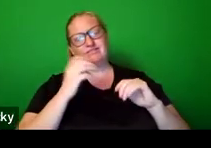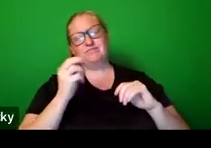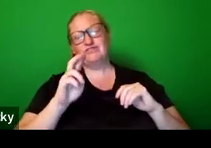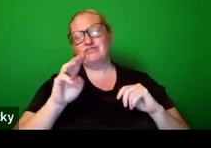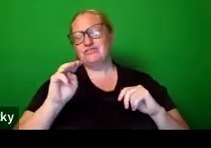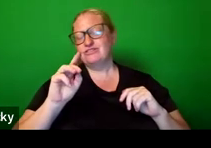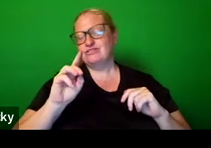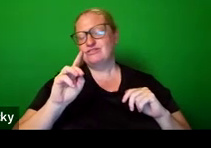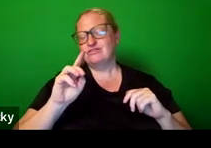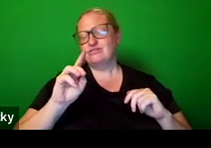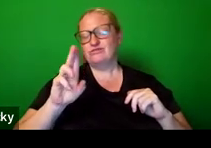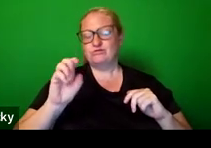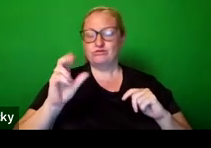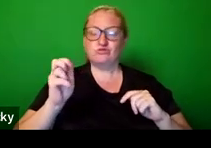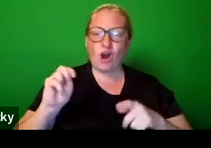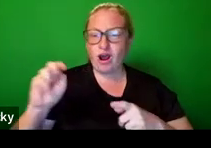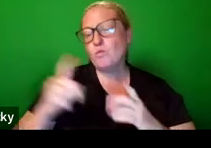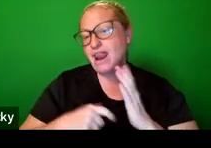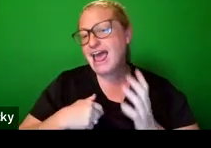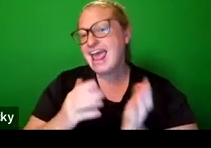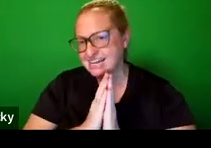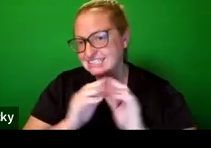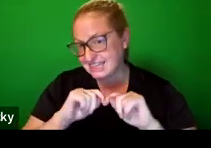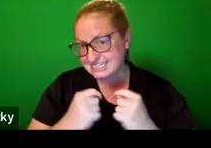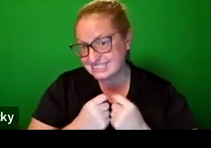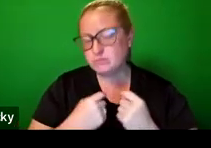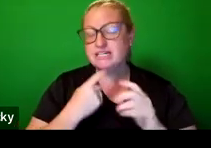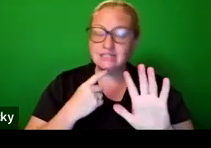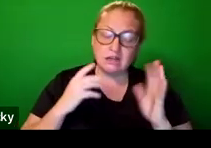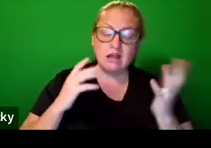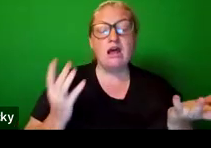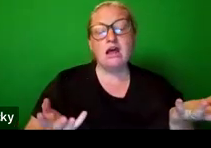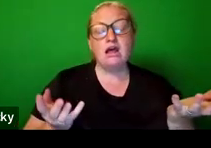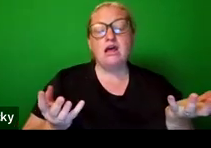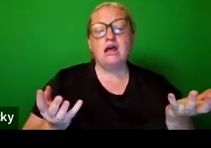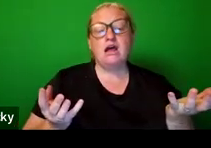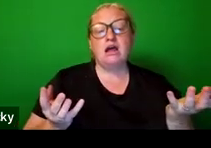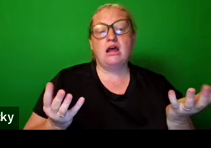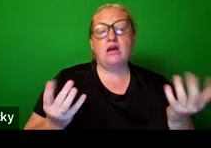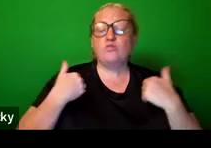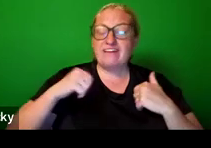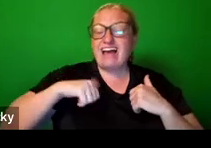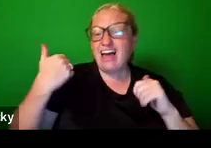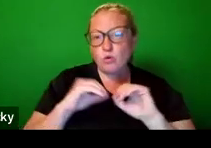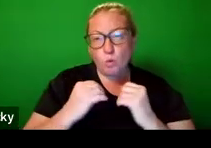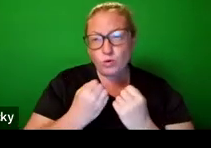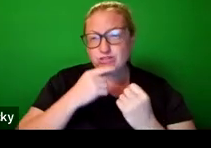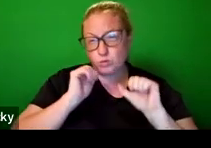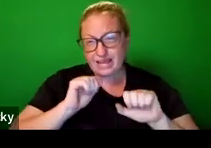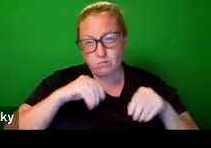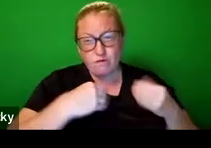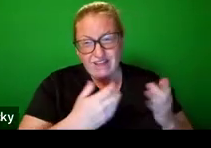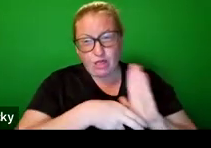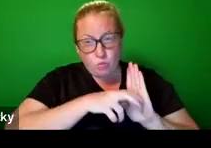team is we still need to see, like, are there other organizations that could provide that